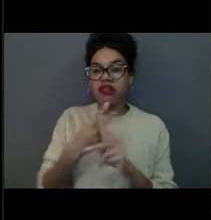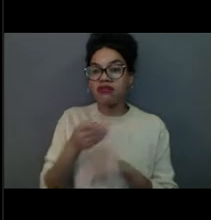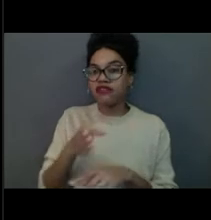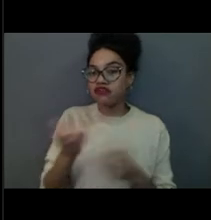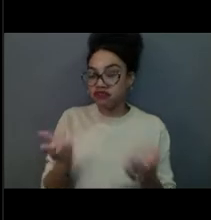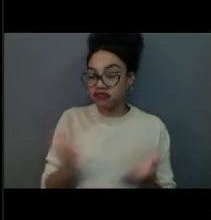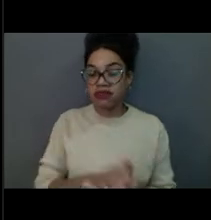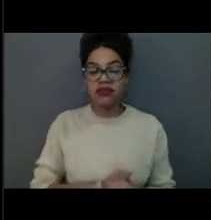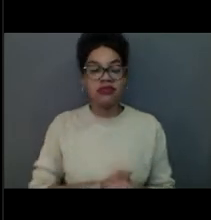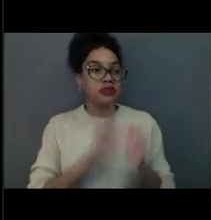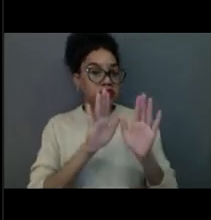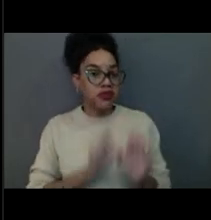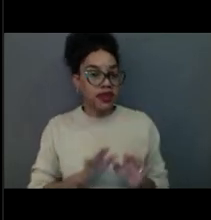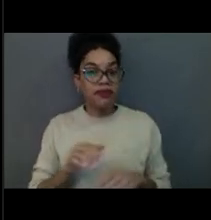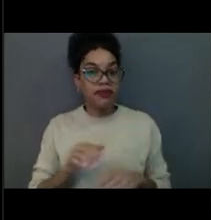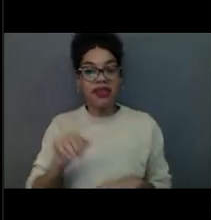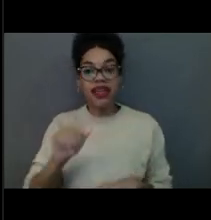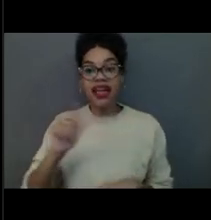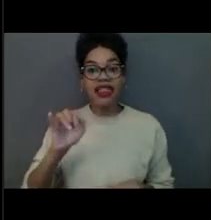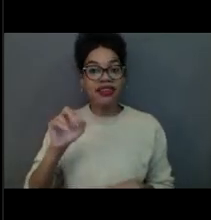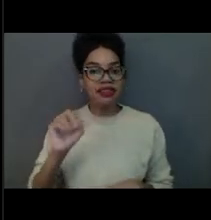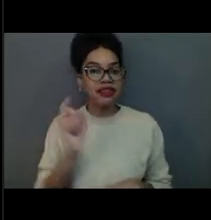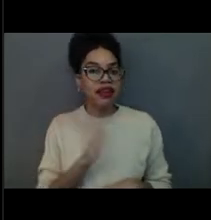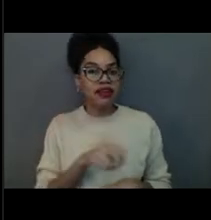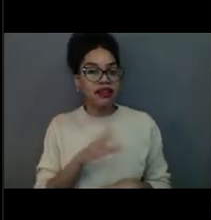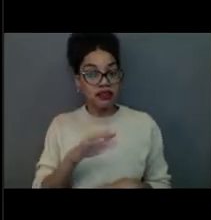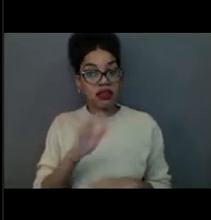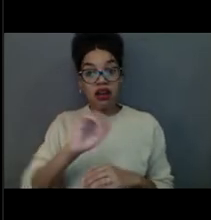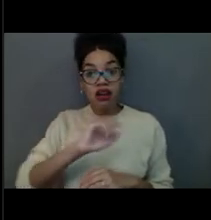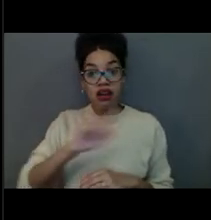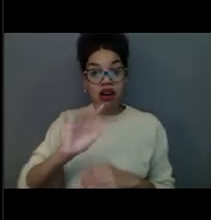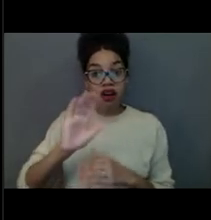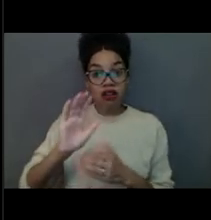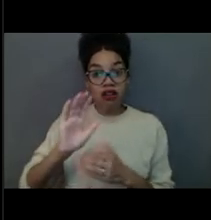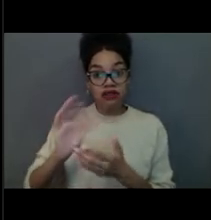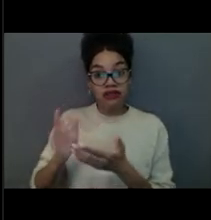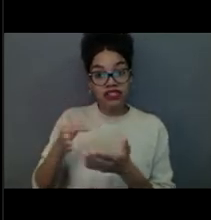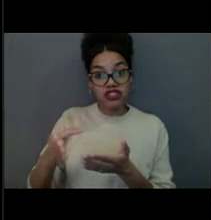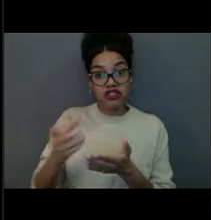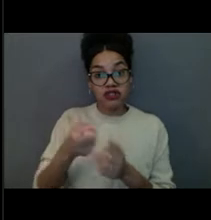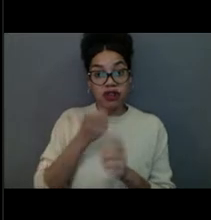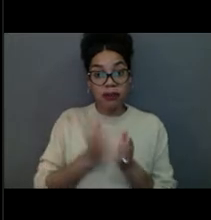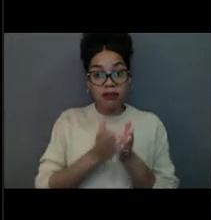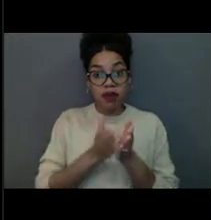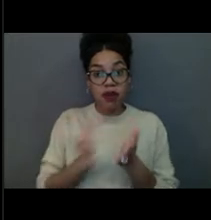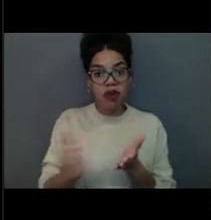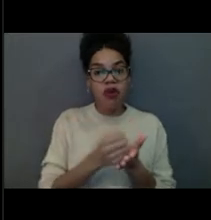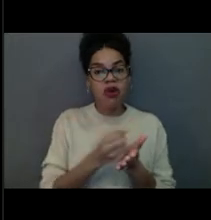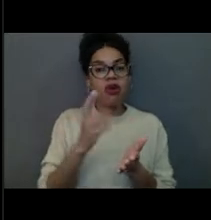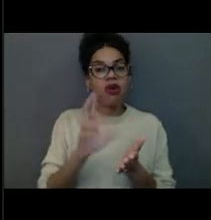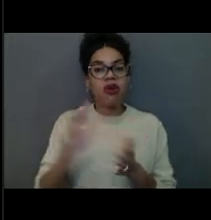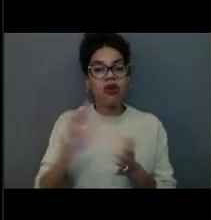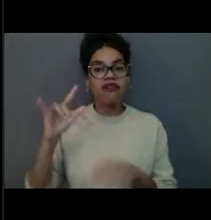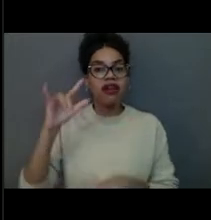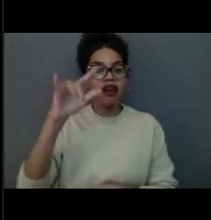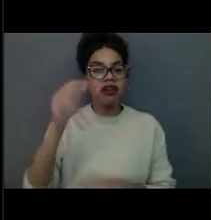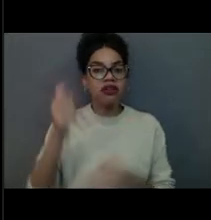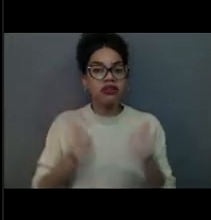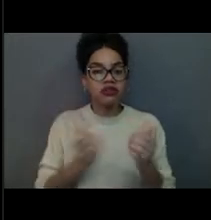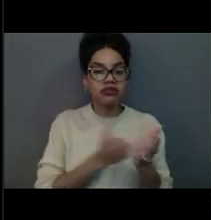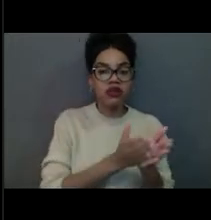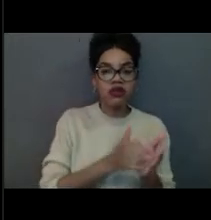wondering, does all the seafood arrive by boat or does some of it get flown in? Yeah, really great question as well. Products can